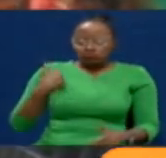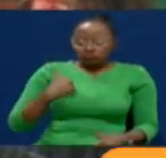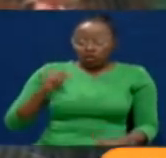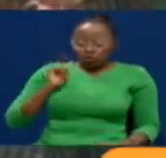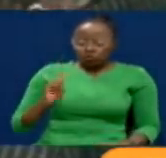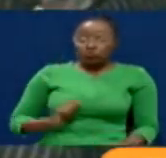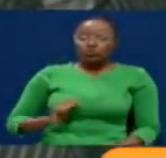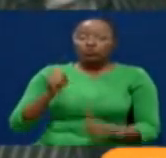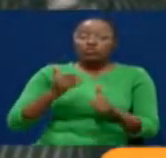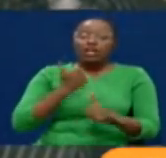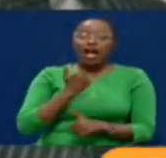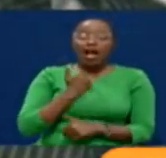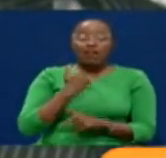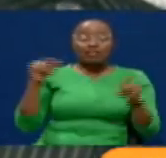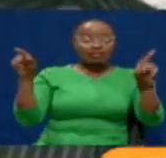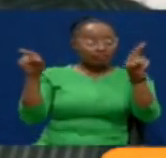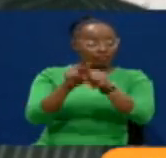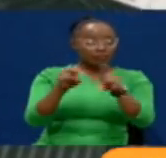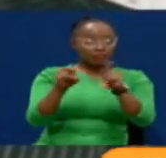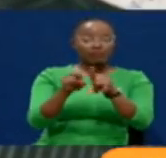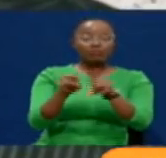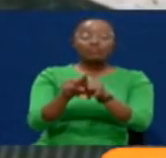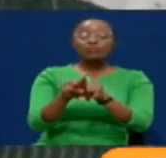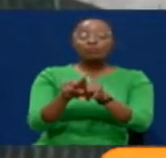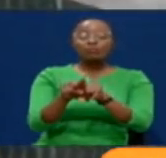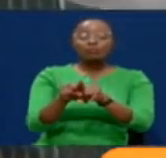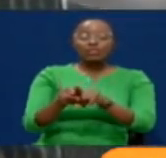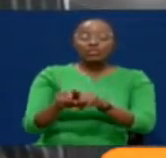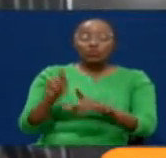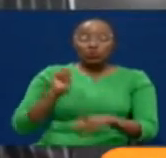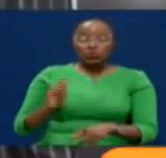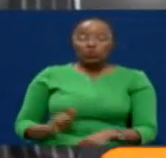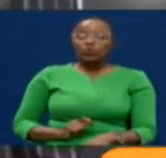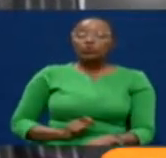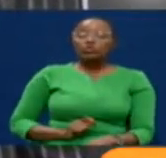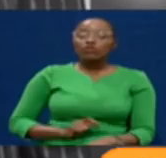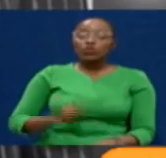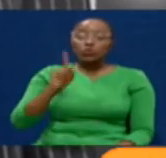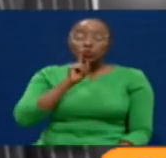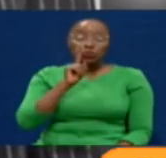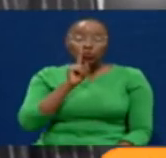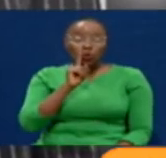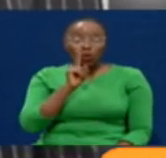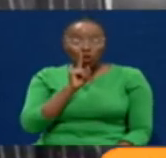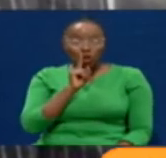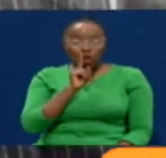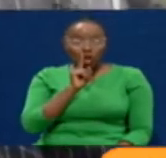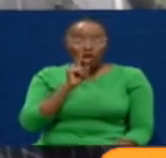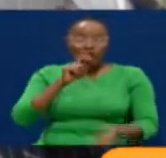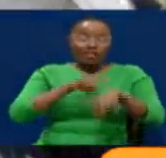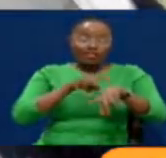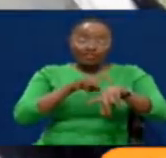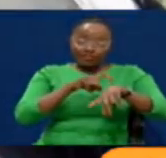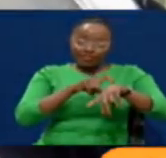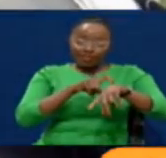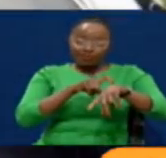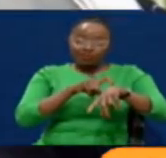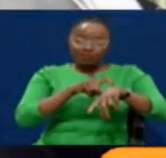then, he still wears today. He'll wear it tomorrow when he